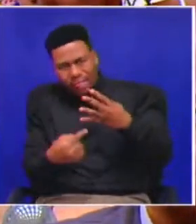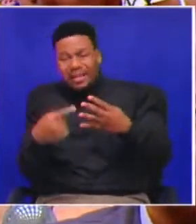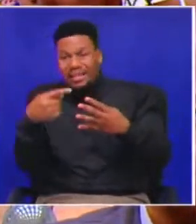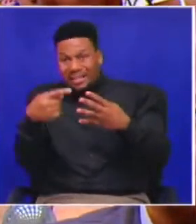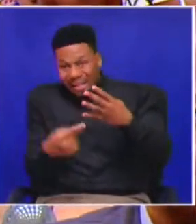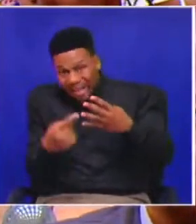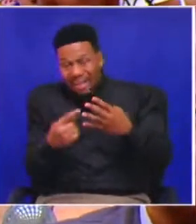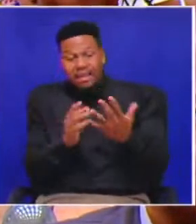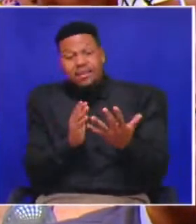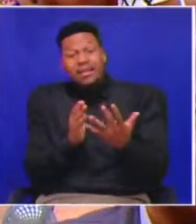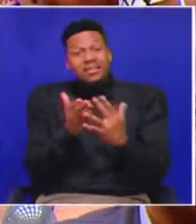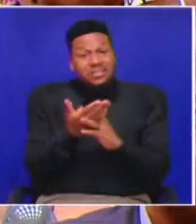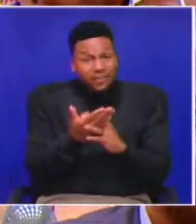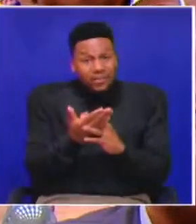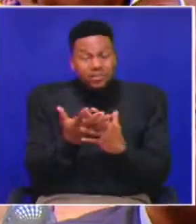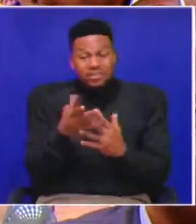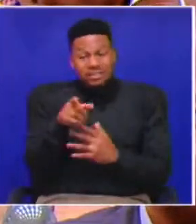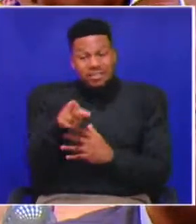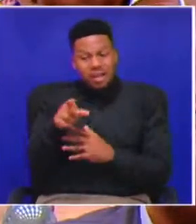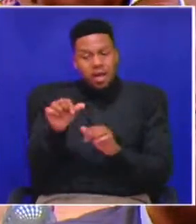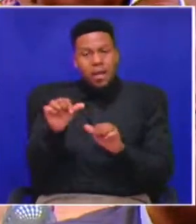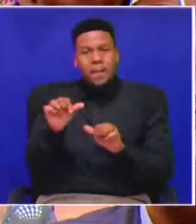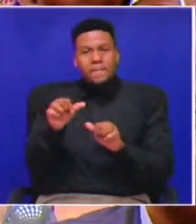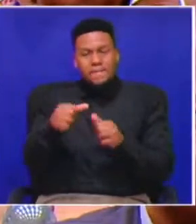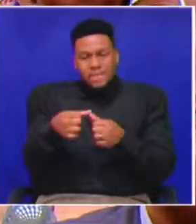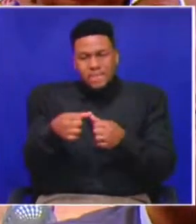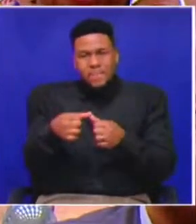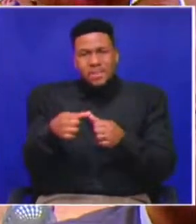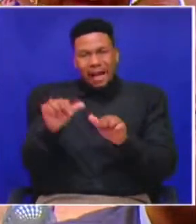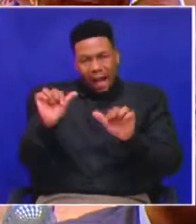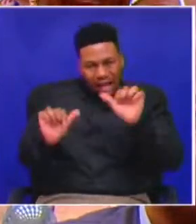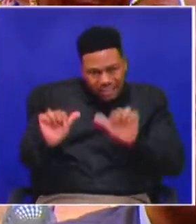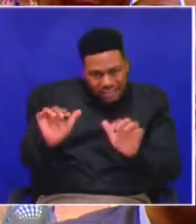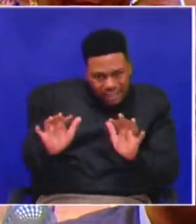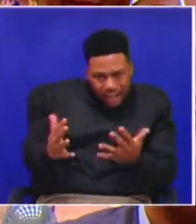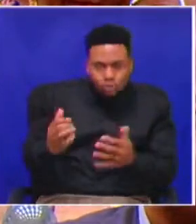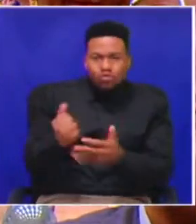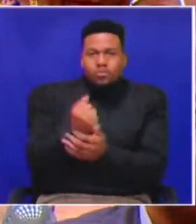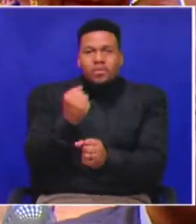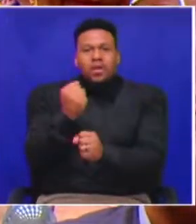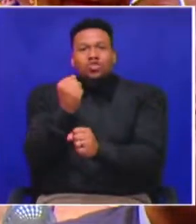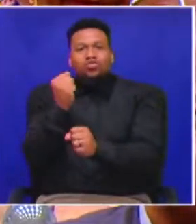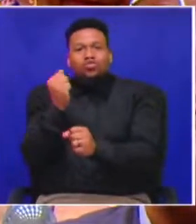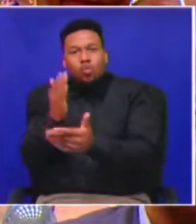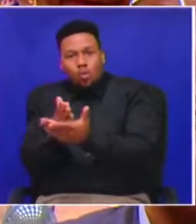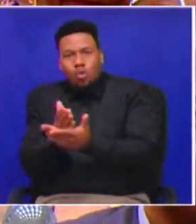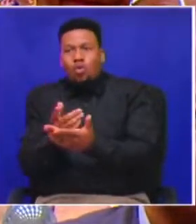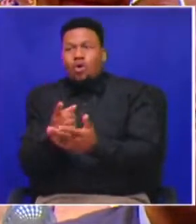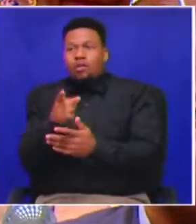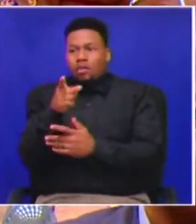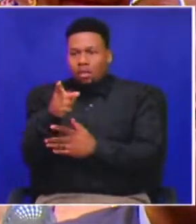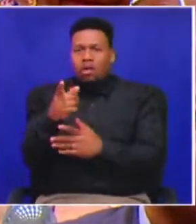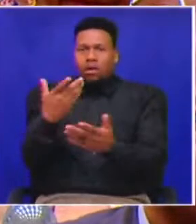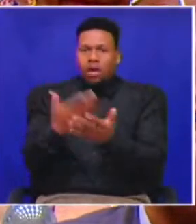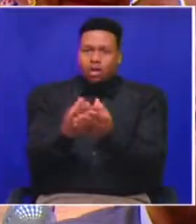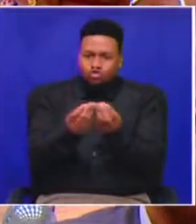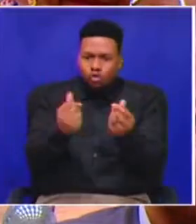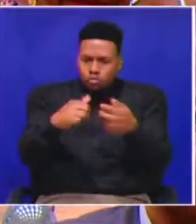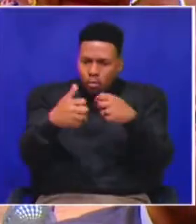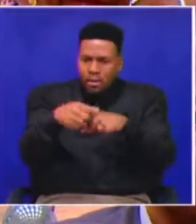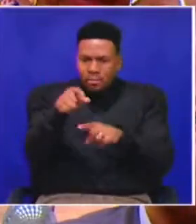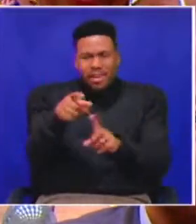to ensure we are not just treating the symptoms, but addressing the root causes of violence in our communities in